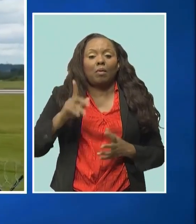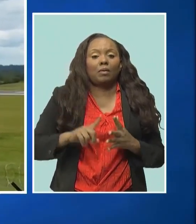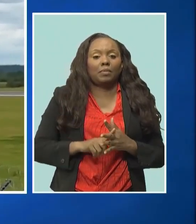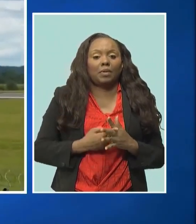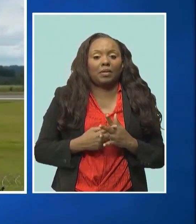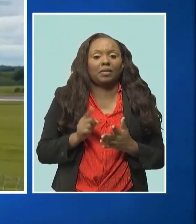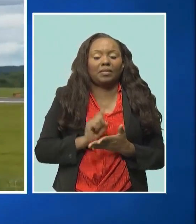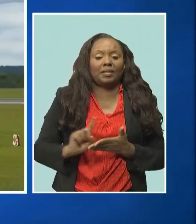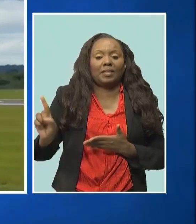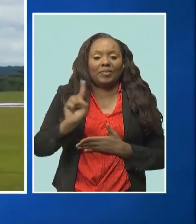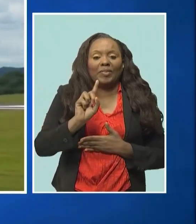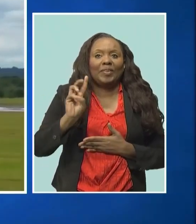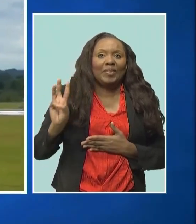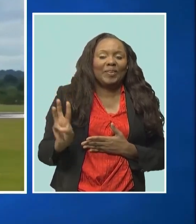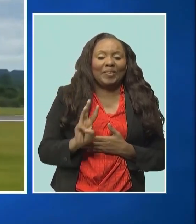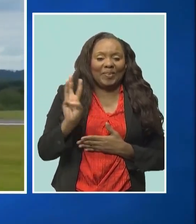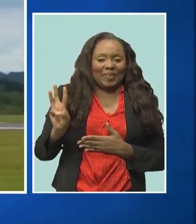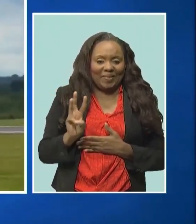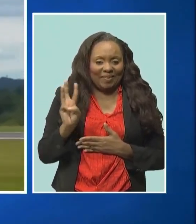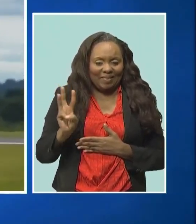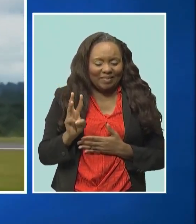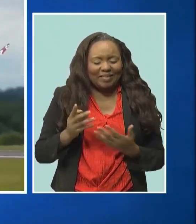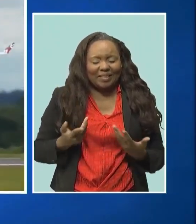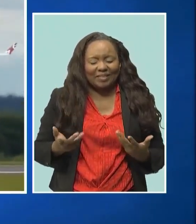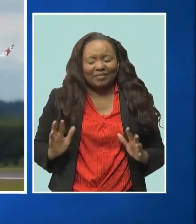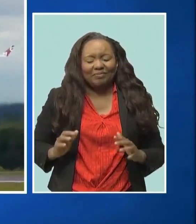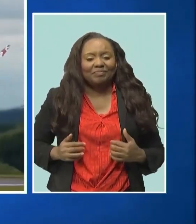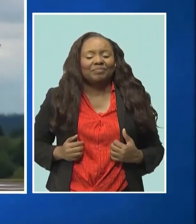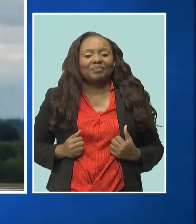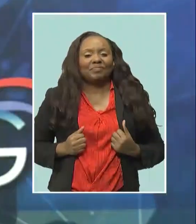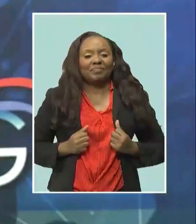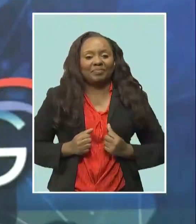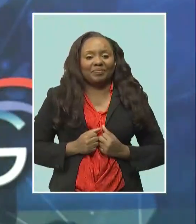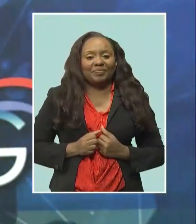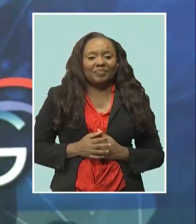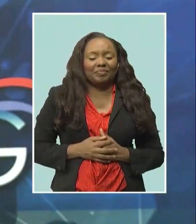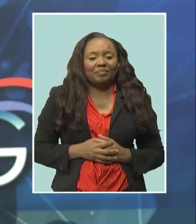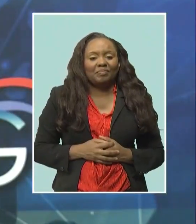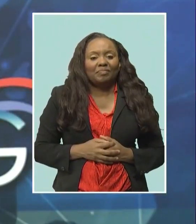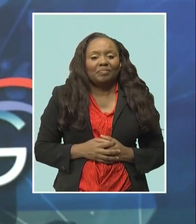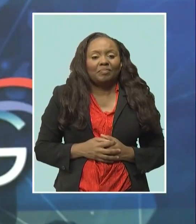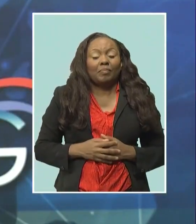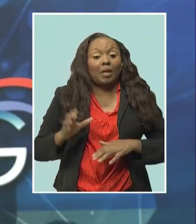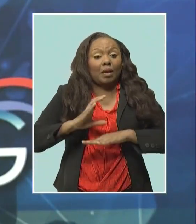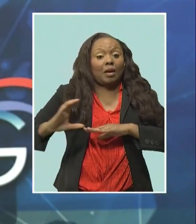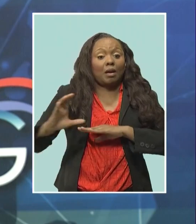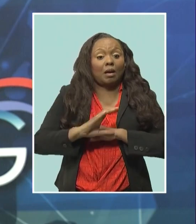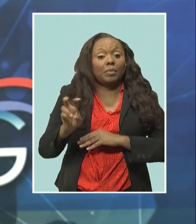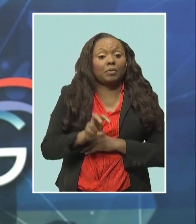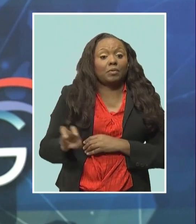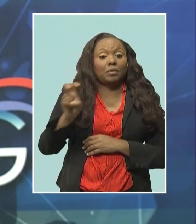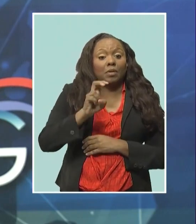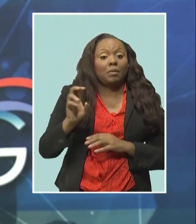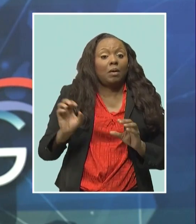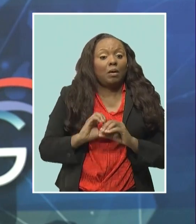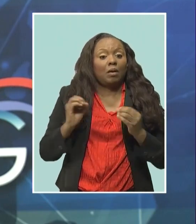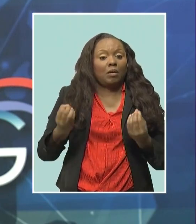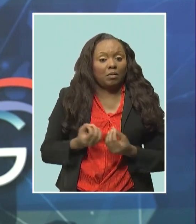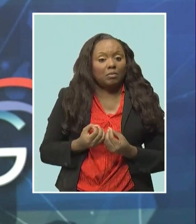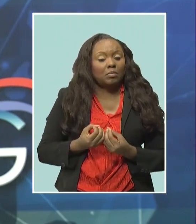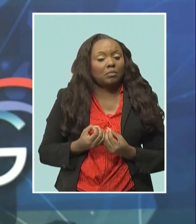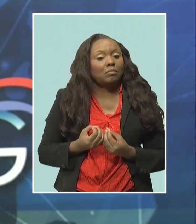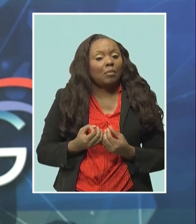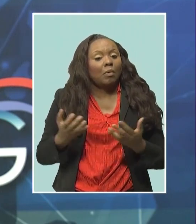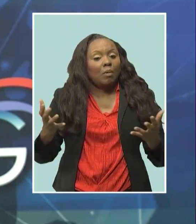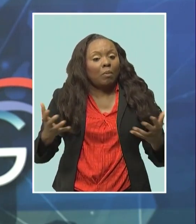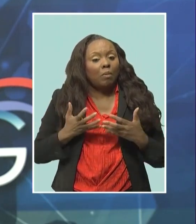begin next week Wednesday. Crystal Hoyt, CBC News. The Caribbean Tourism Organization is impressing on the need